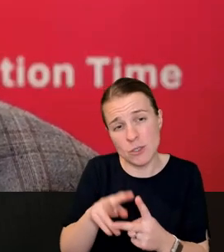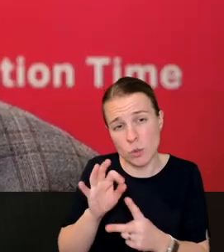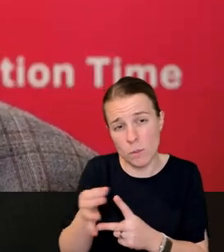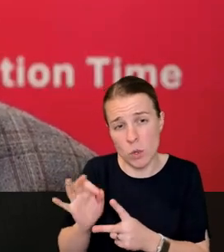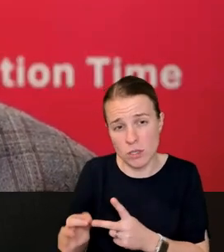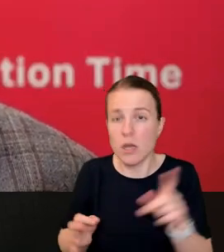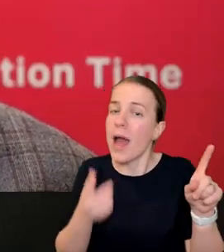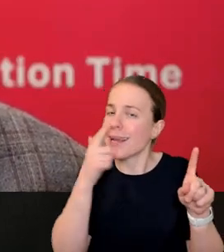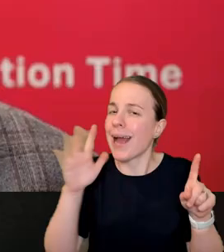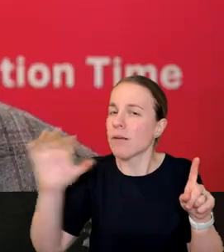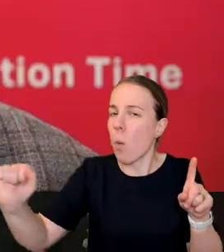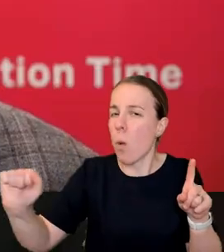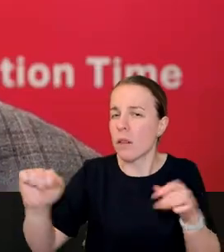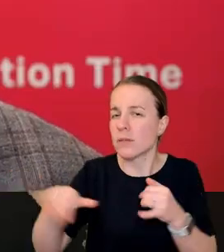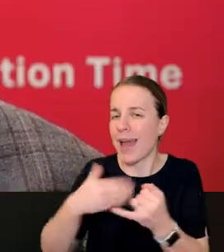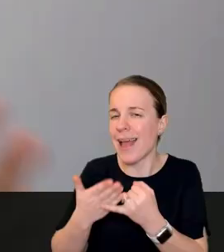end.